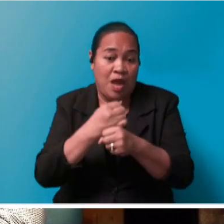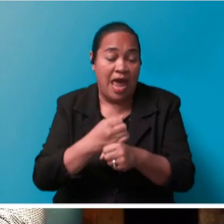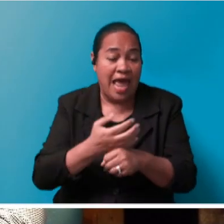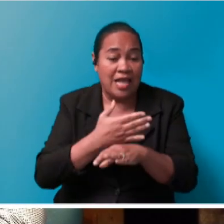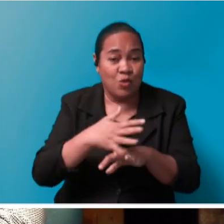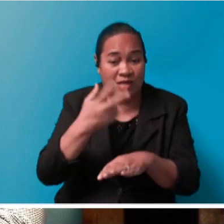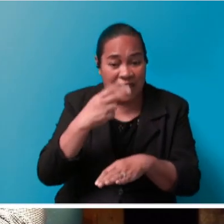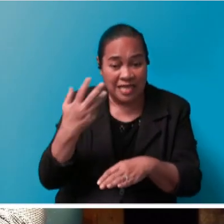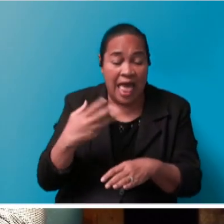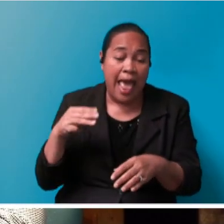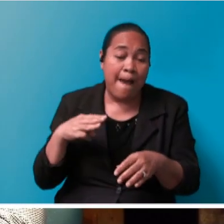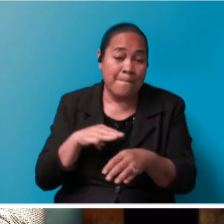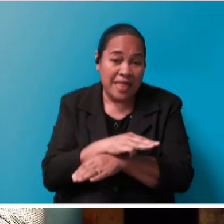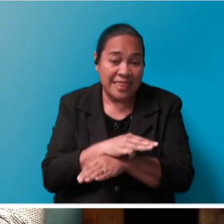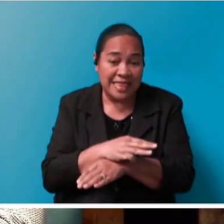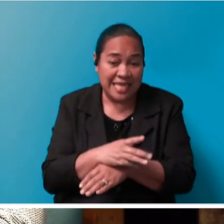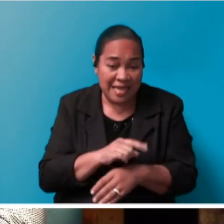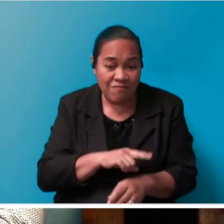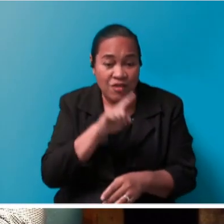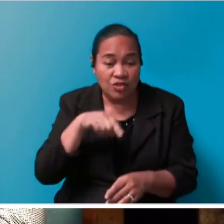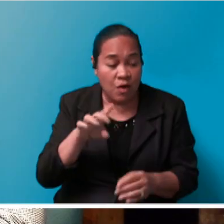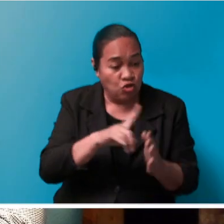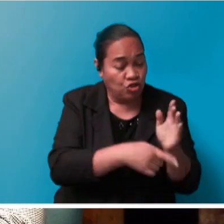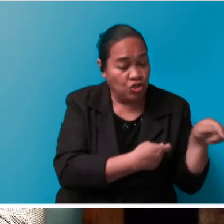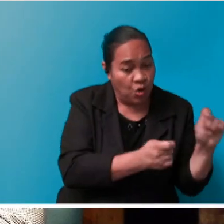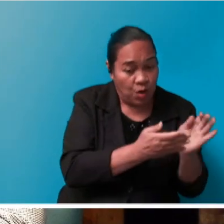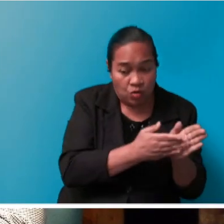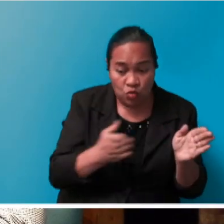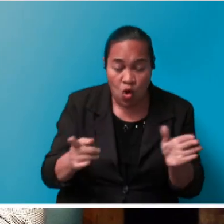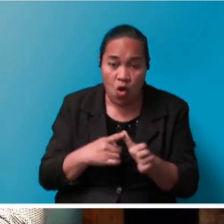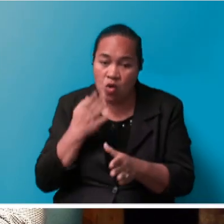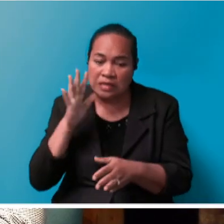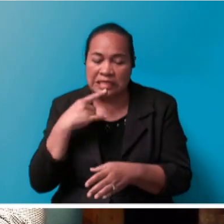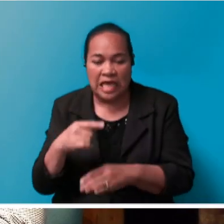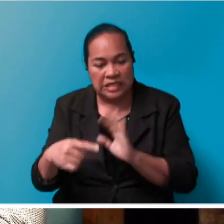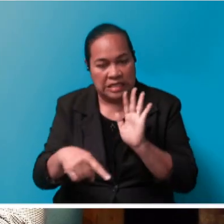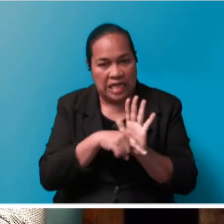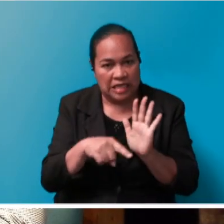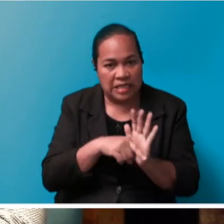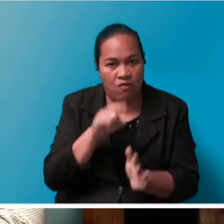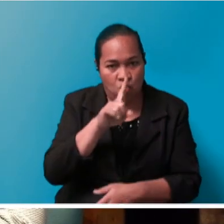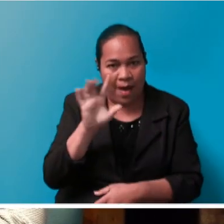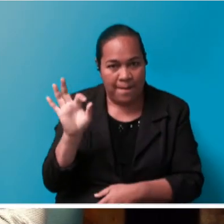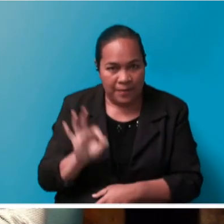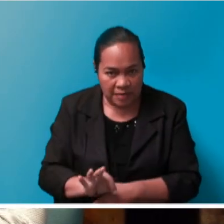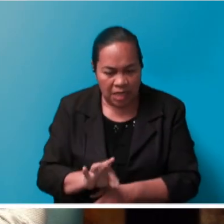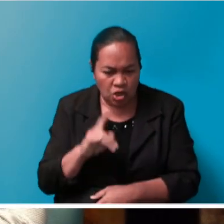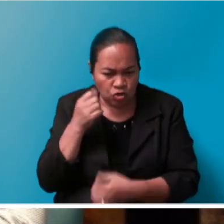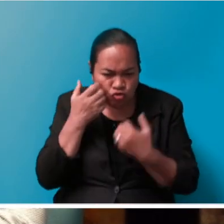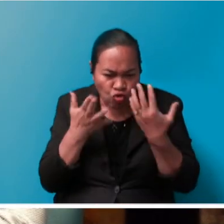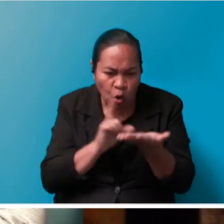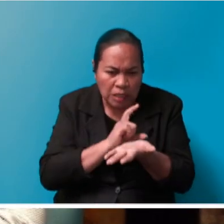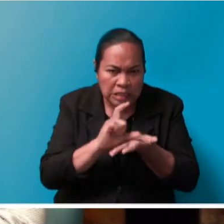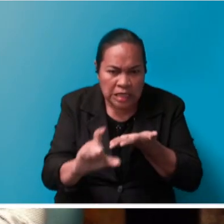monthly inflation for the period January to August has averaged negative 1%, a clear indication